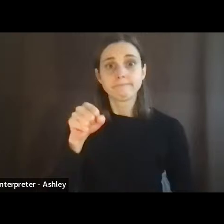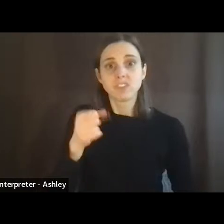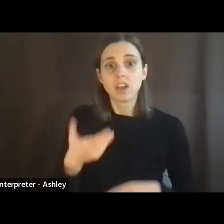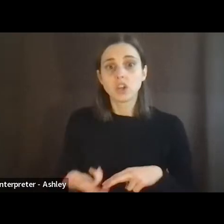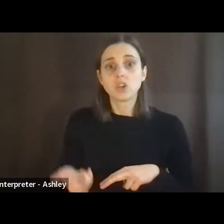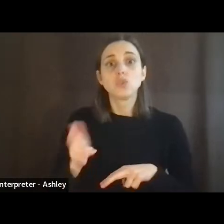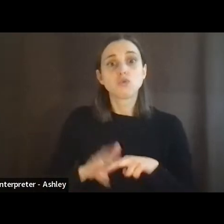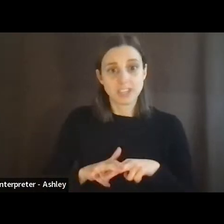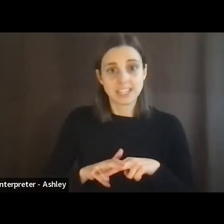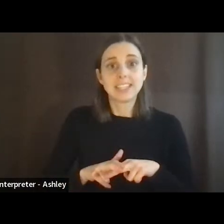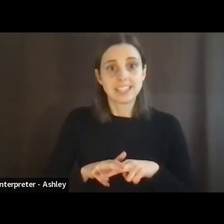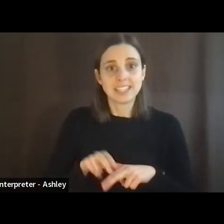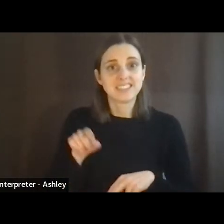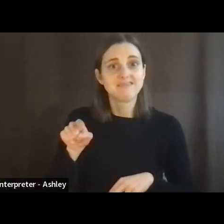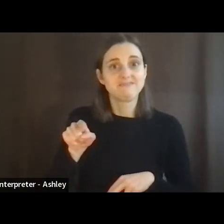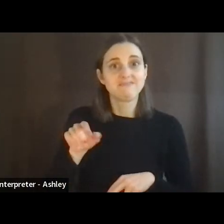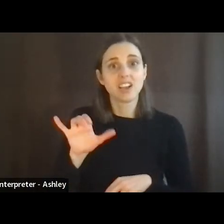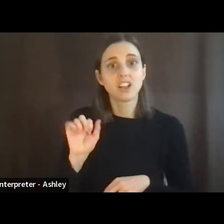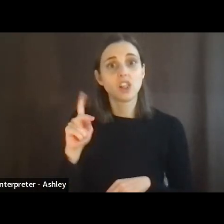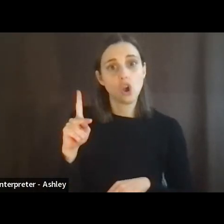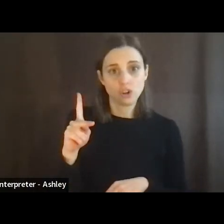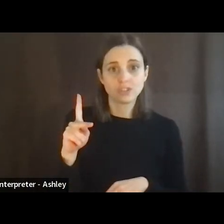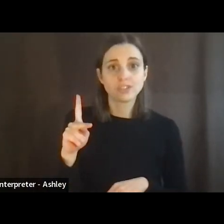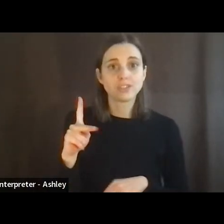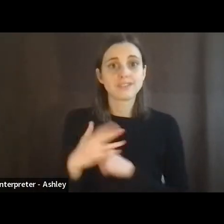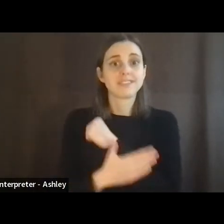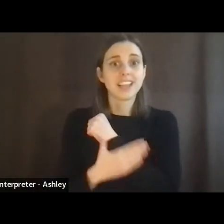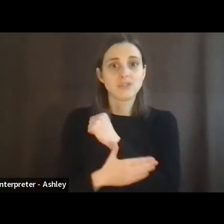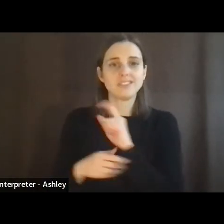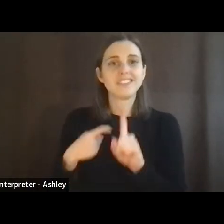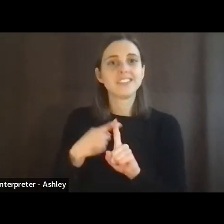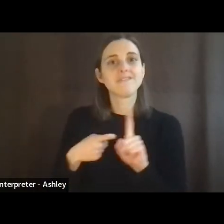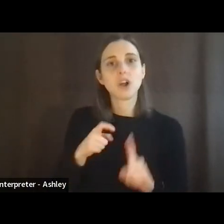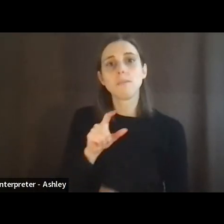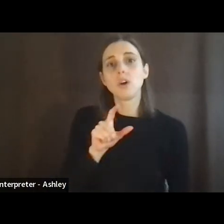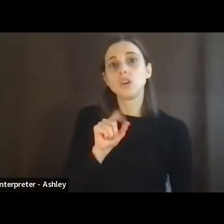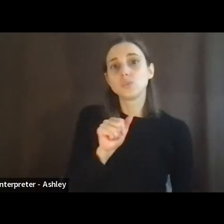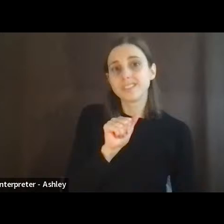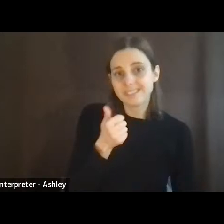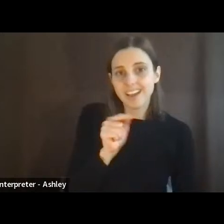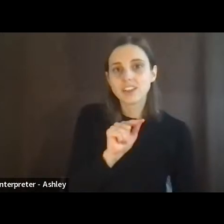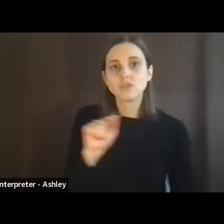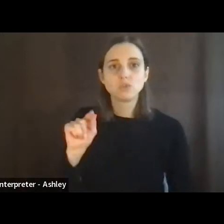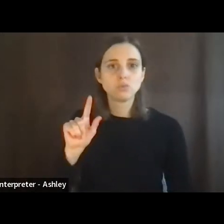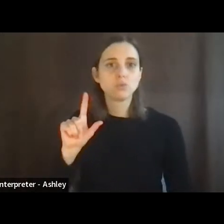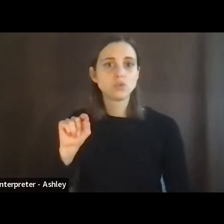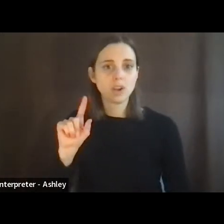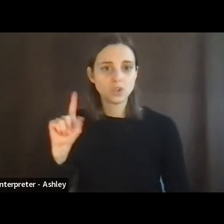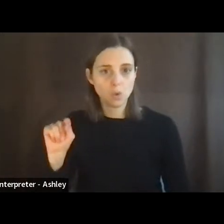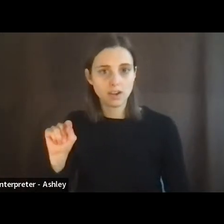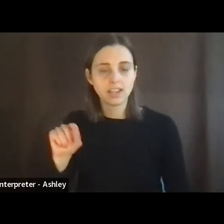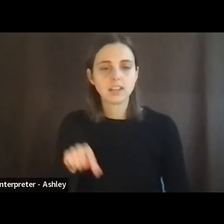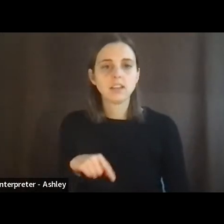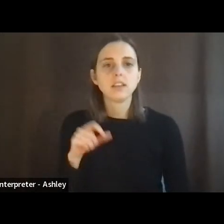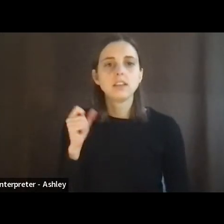77,948 in Clark County from 2010 to 2020, but the white alone category